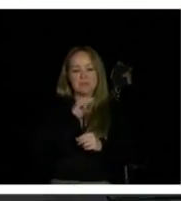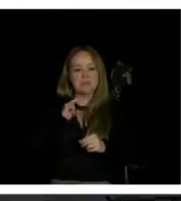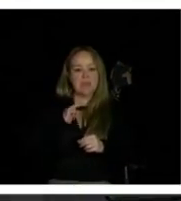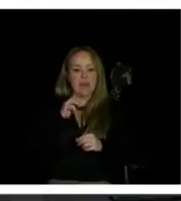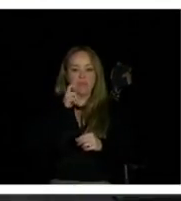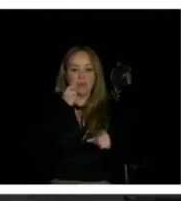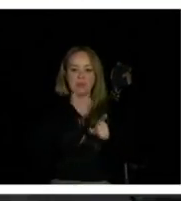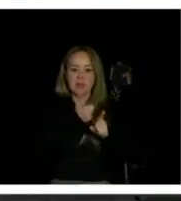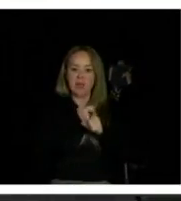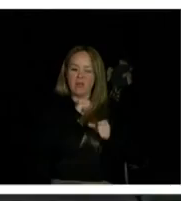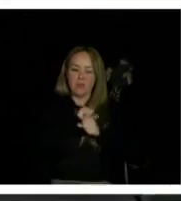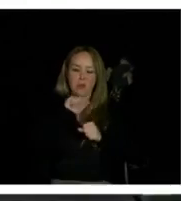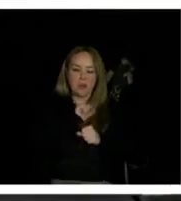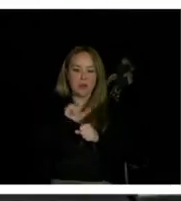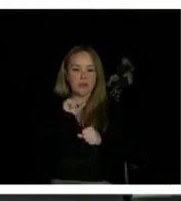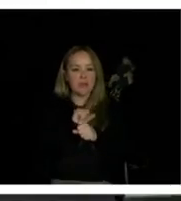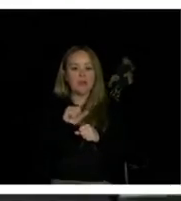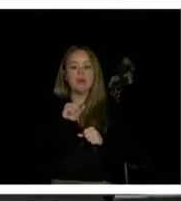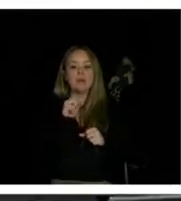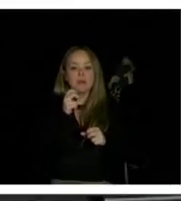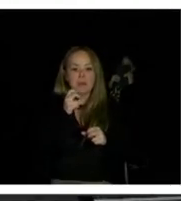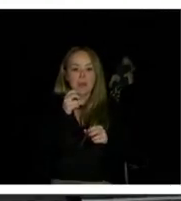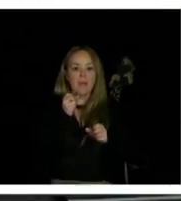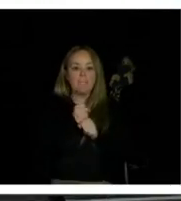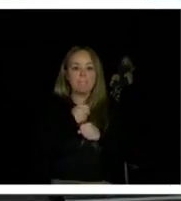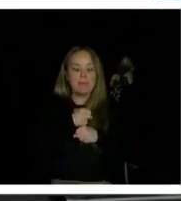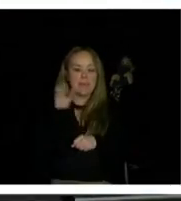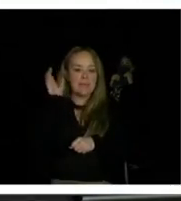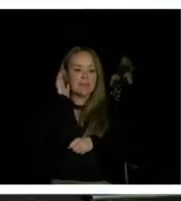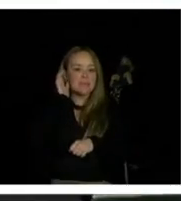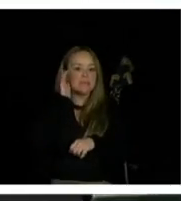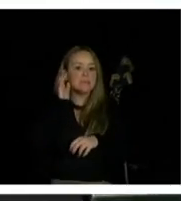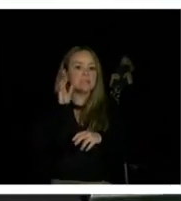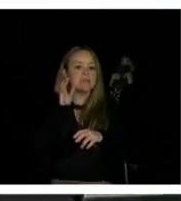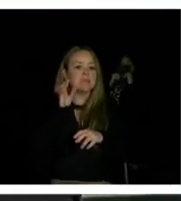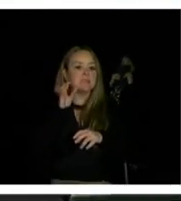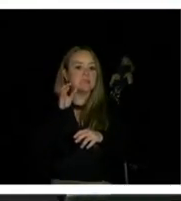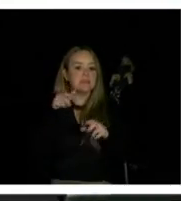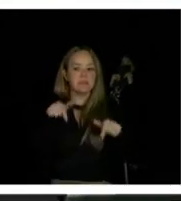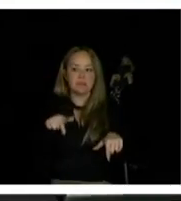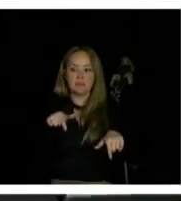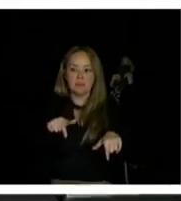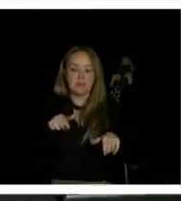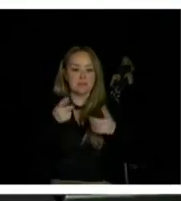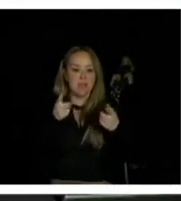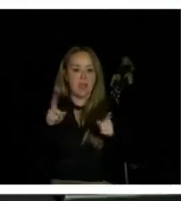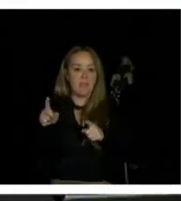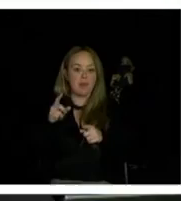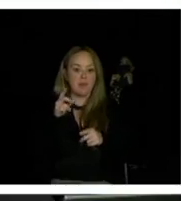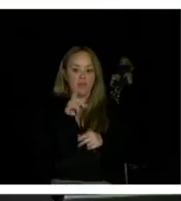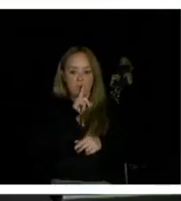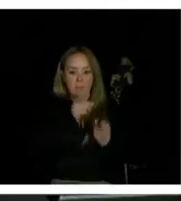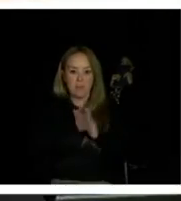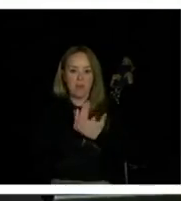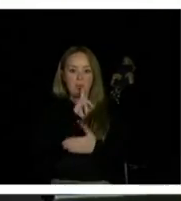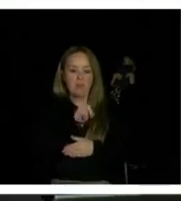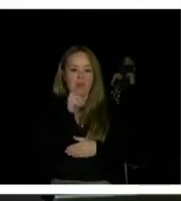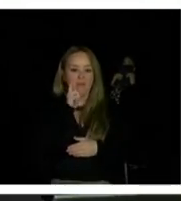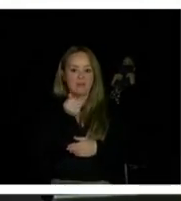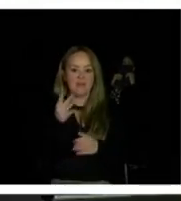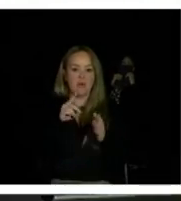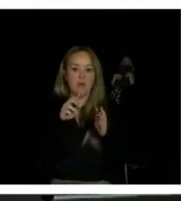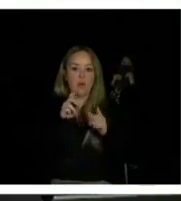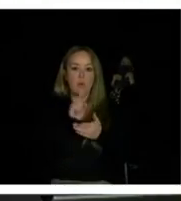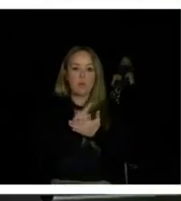who has been working on making these listening tours a reality for several weeks. Gustavo Reveles and